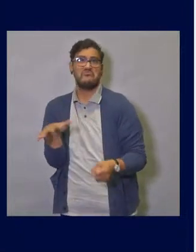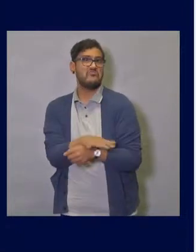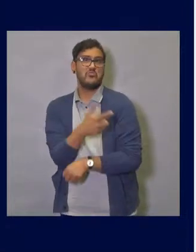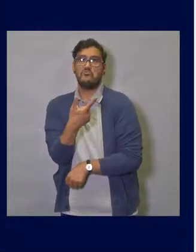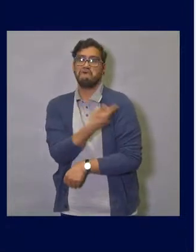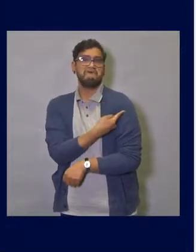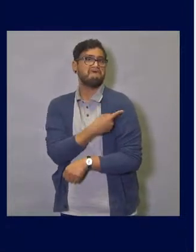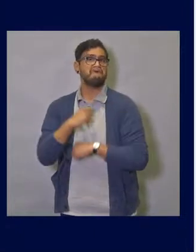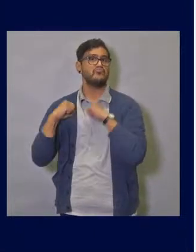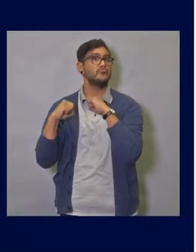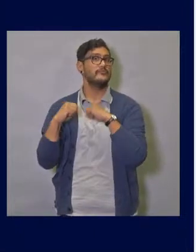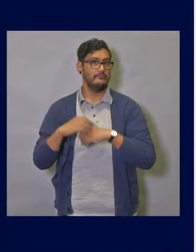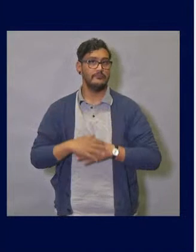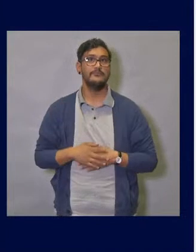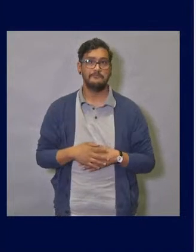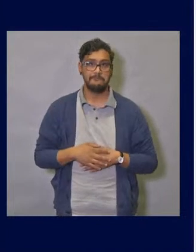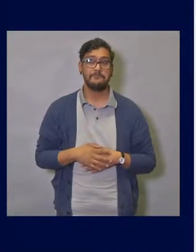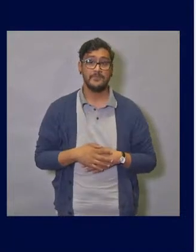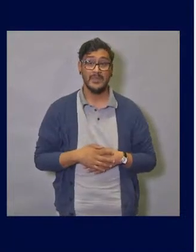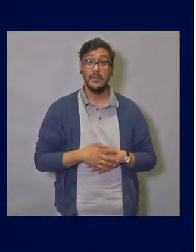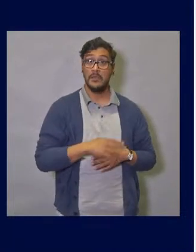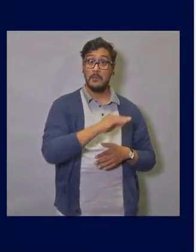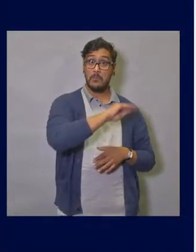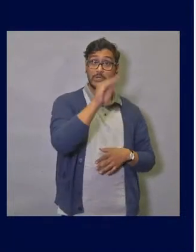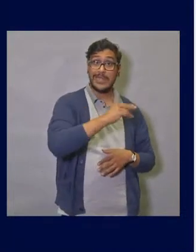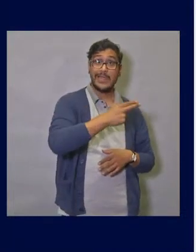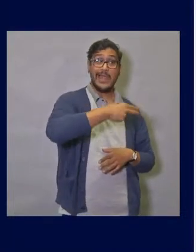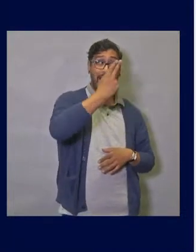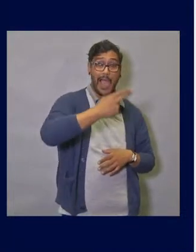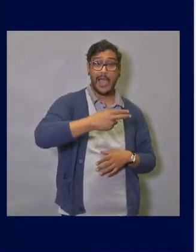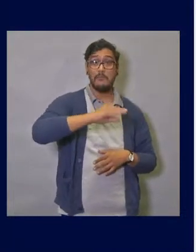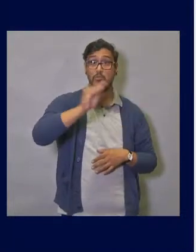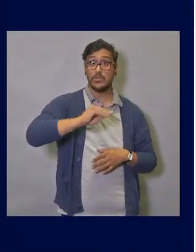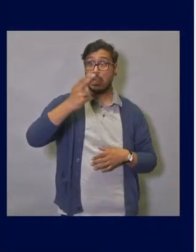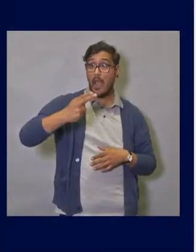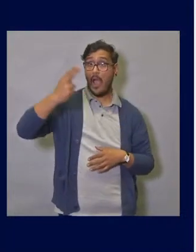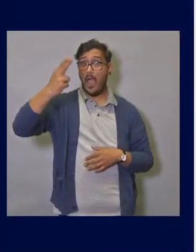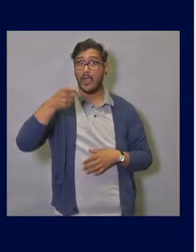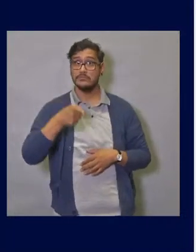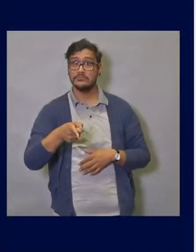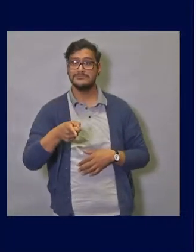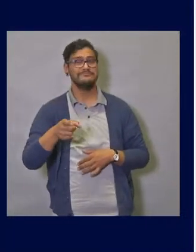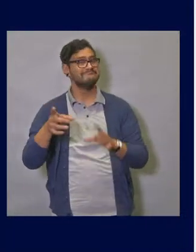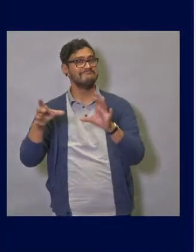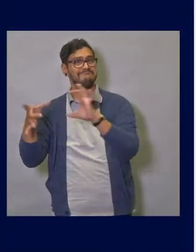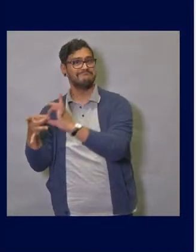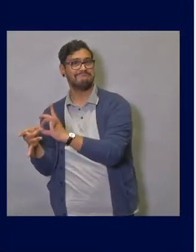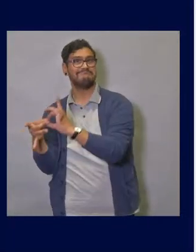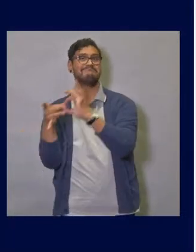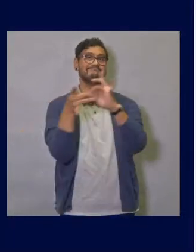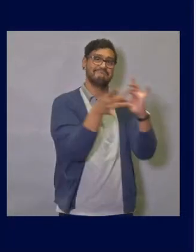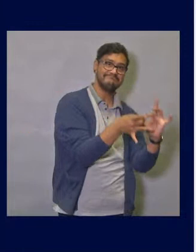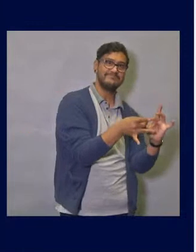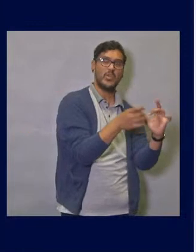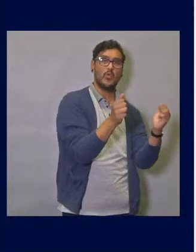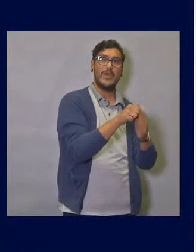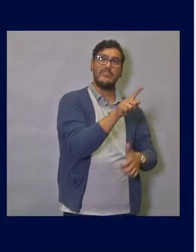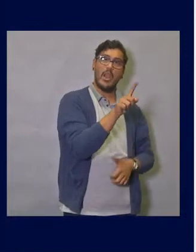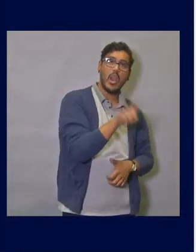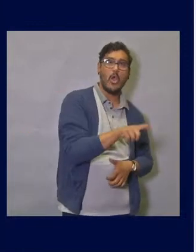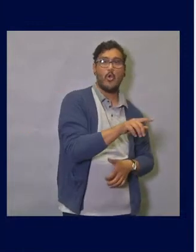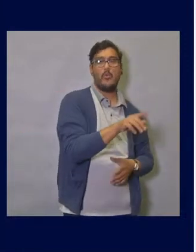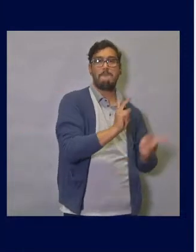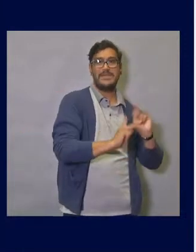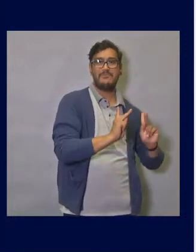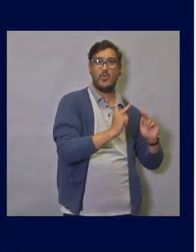vaccinated. High rates of vaccination are correlated with the lowest rates of cases and deaths among healthcare workers at nursing homes.